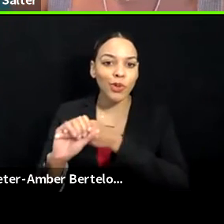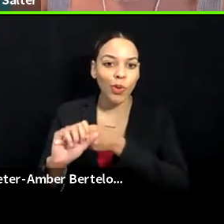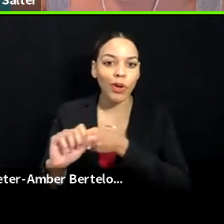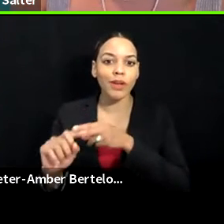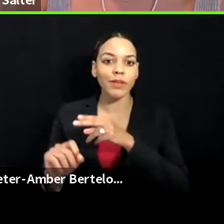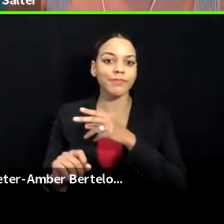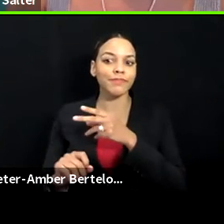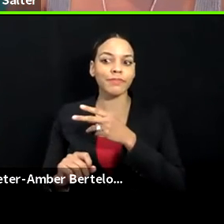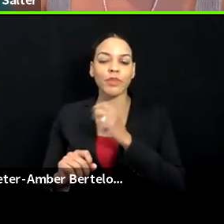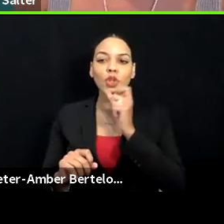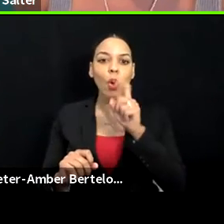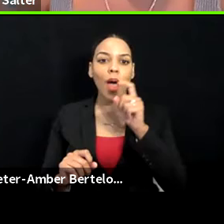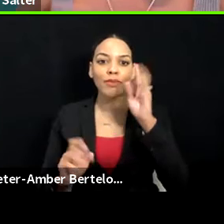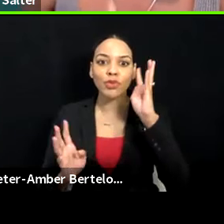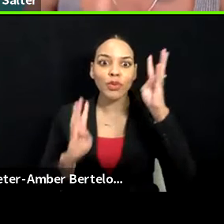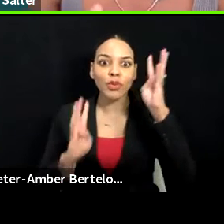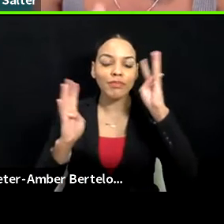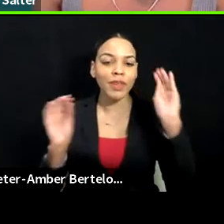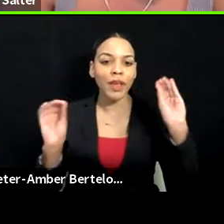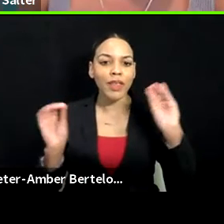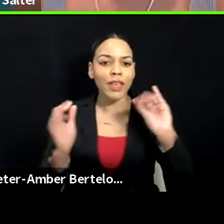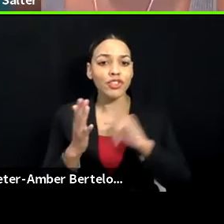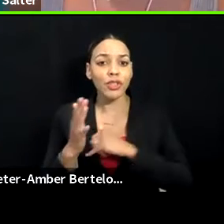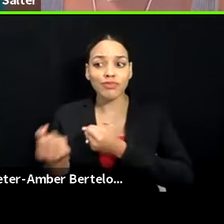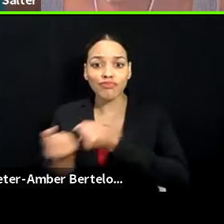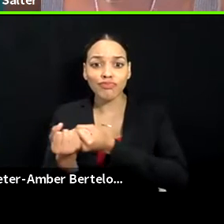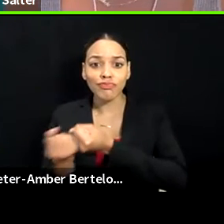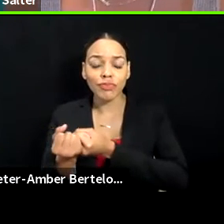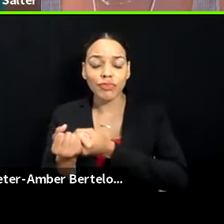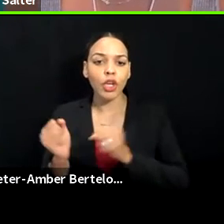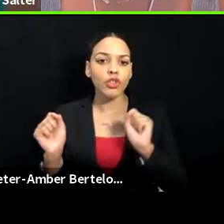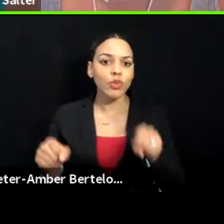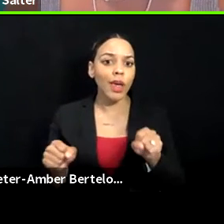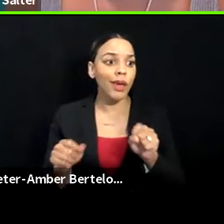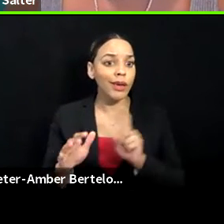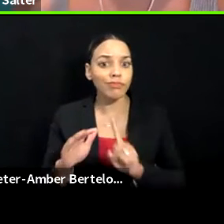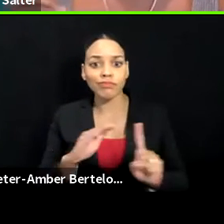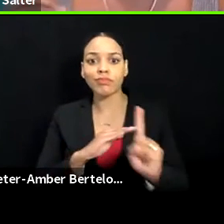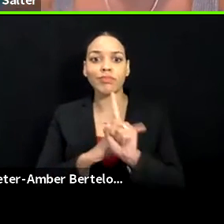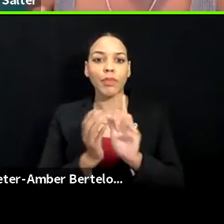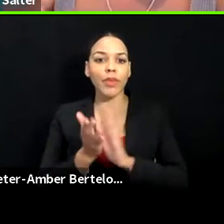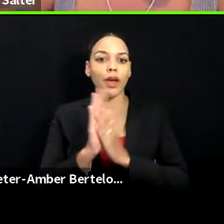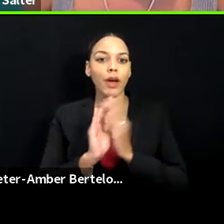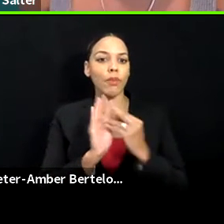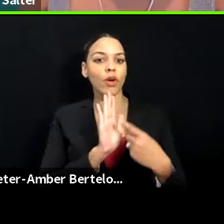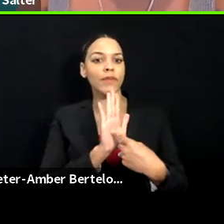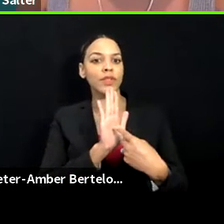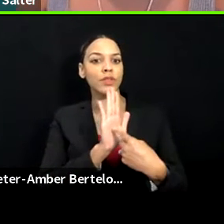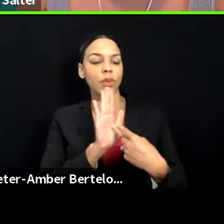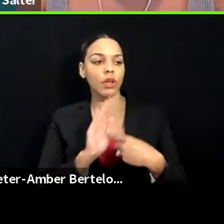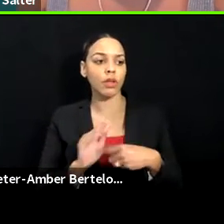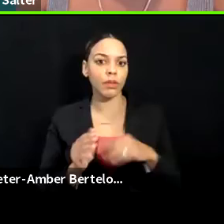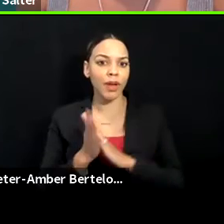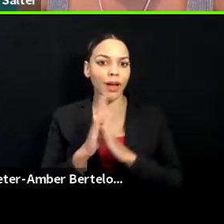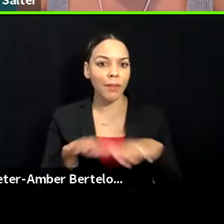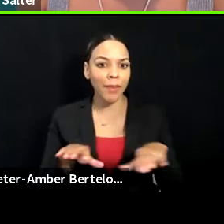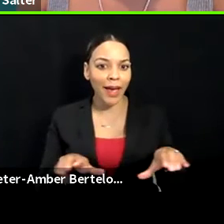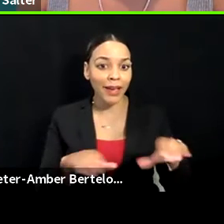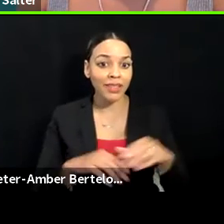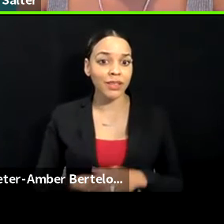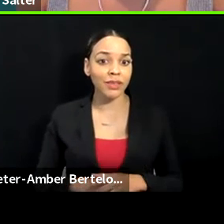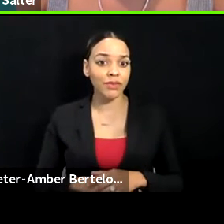You don't have to invent nothing, join up. You could at least get vocal, get visible. You could at least get active.